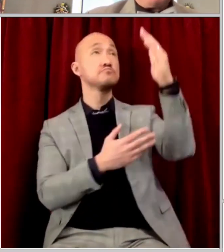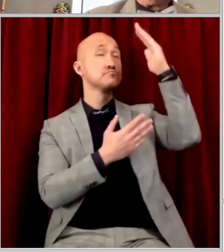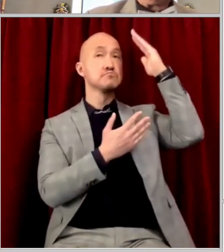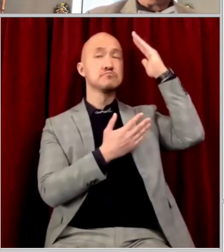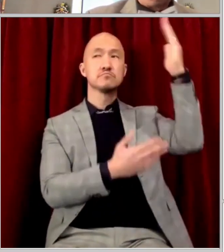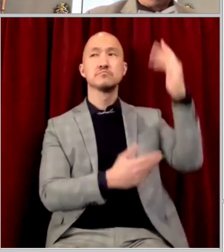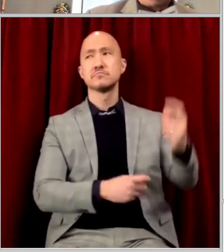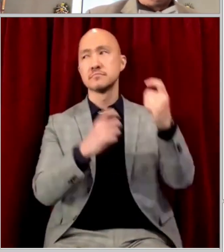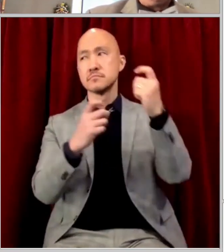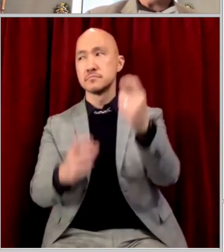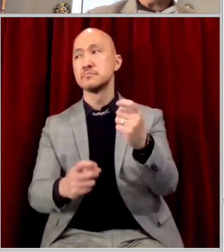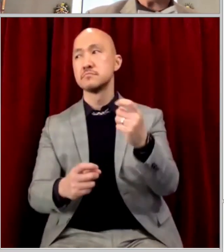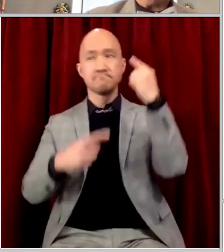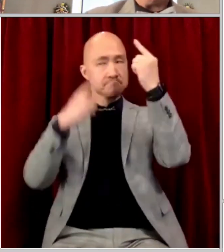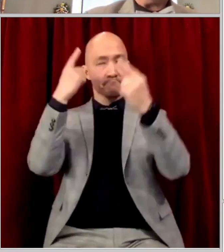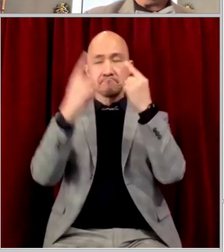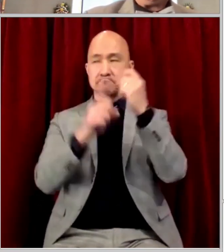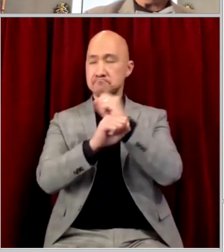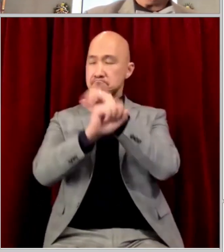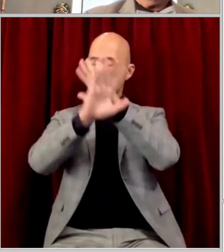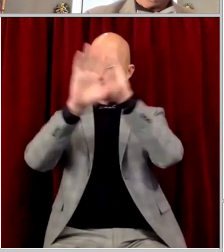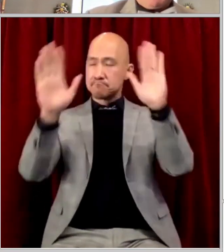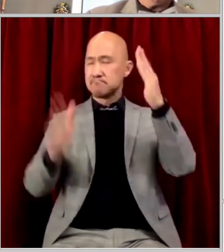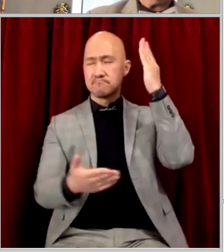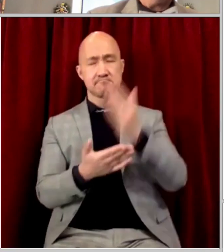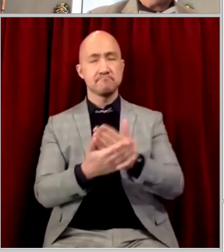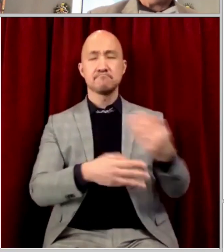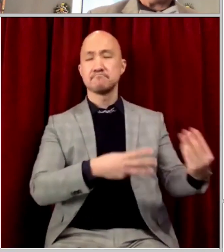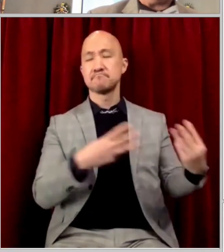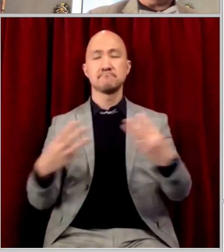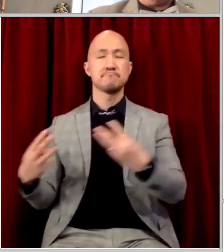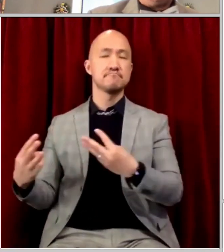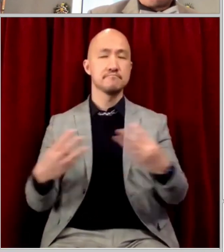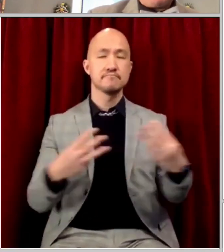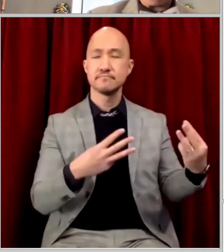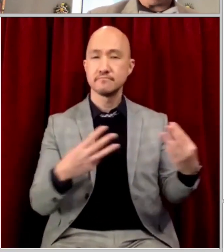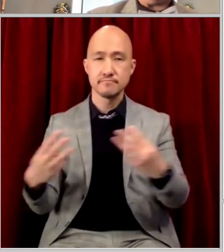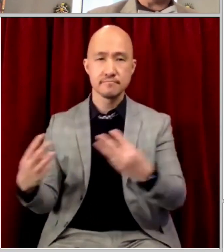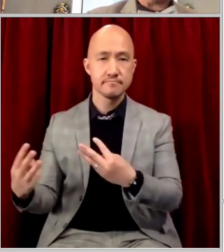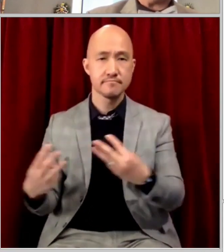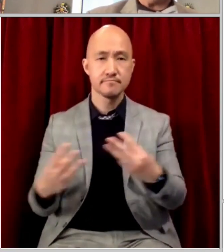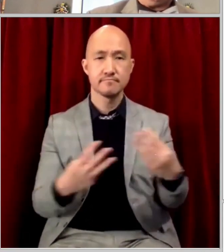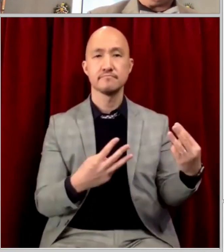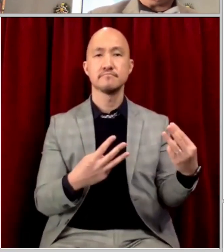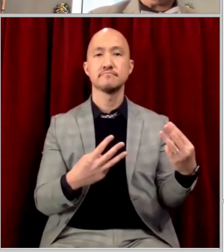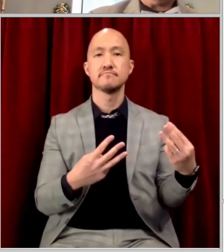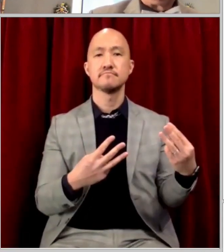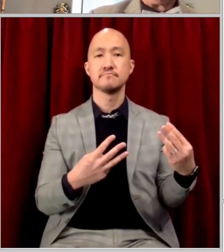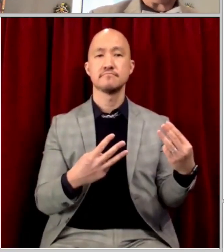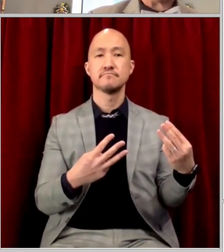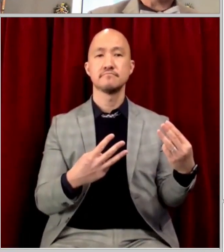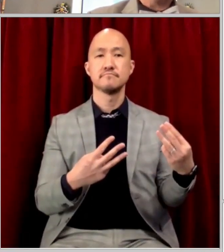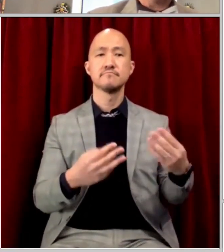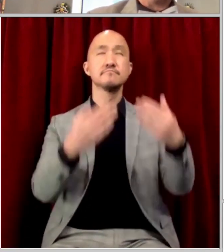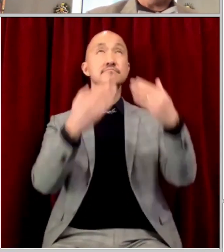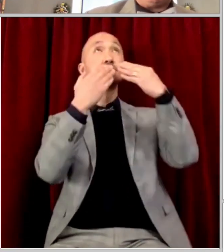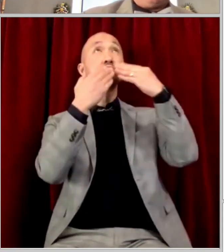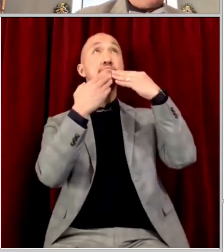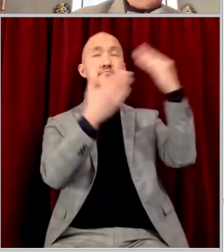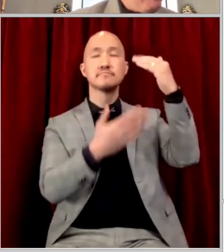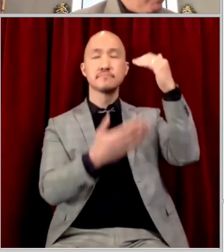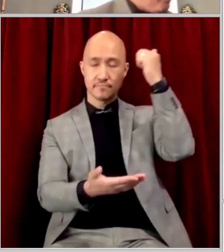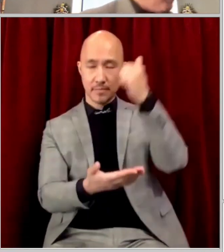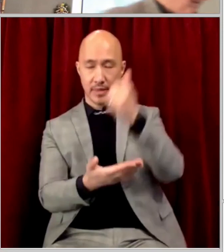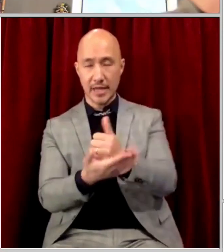their senses, and help them promote peace by your power and by the mighty name of Jesus. We thank you.